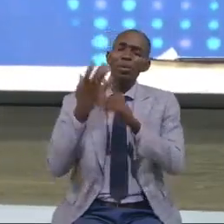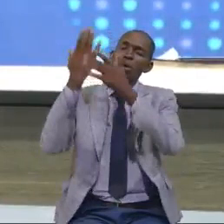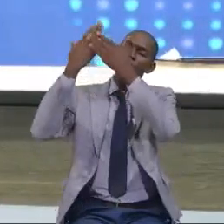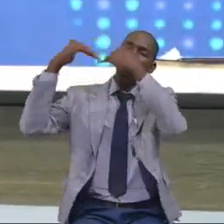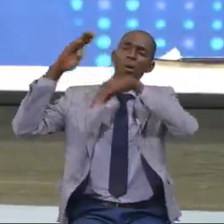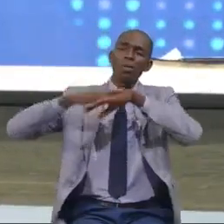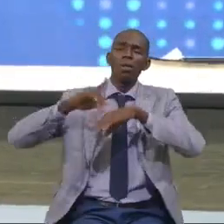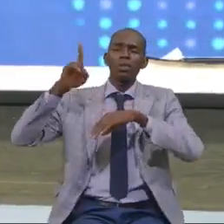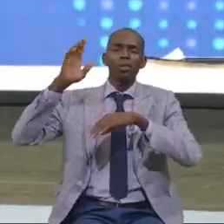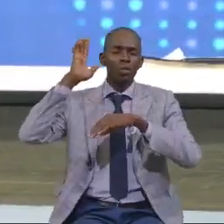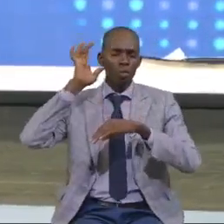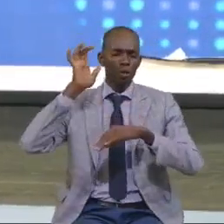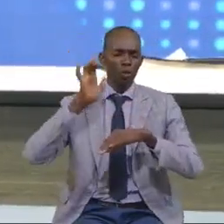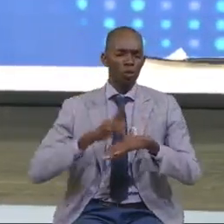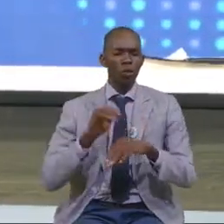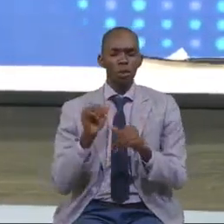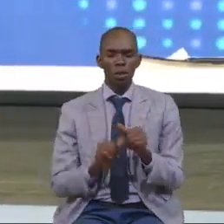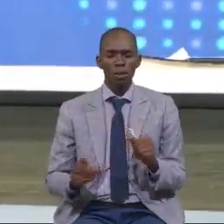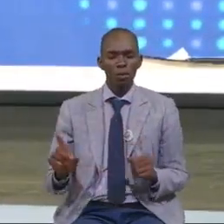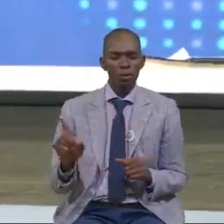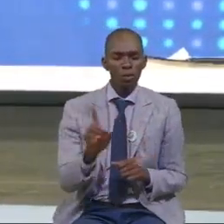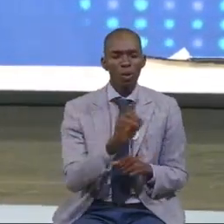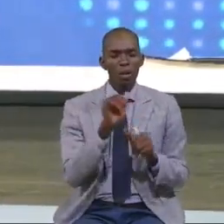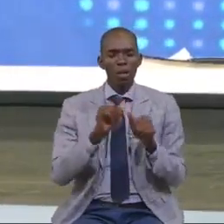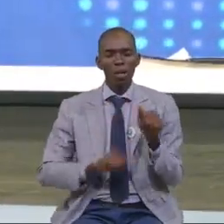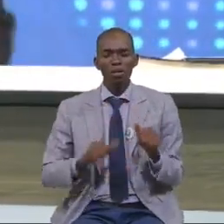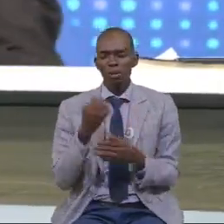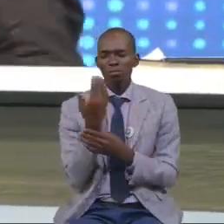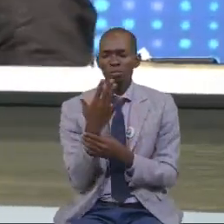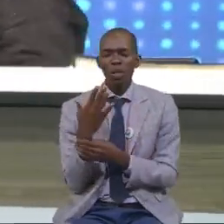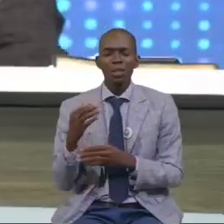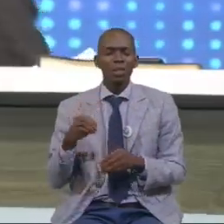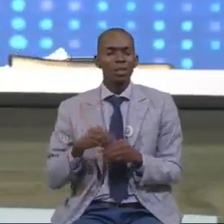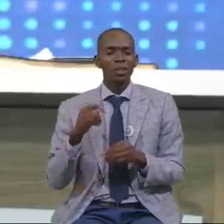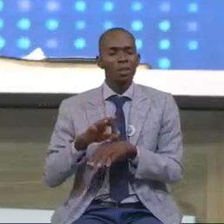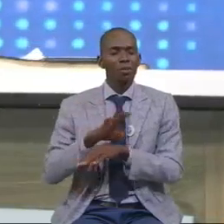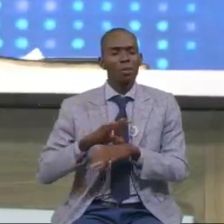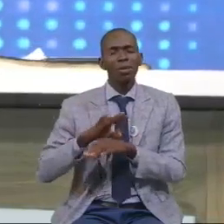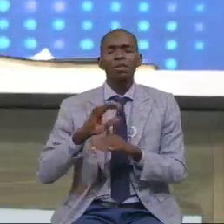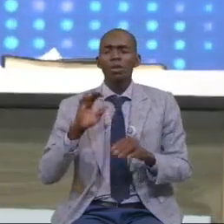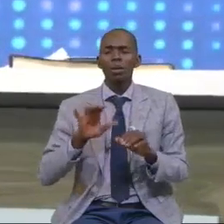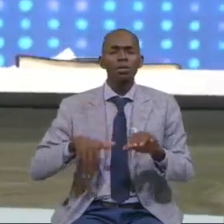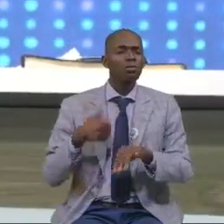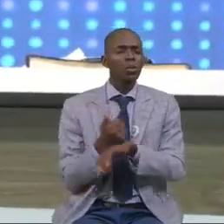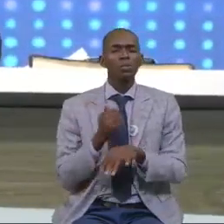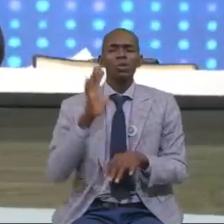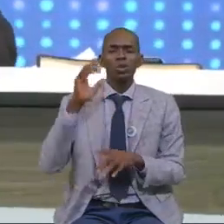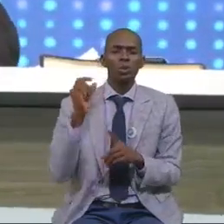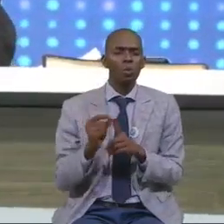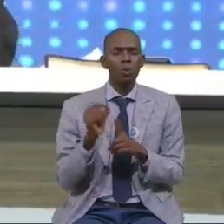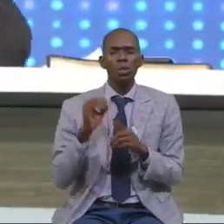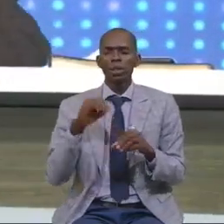touch everyone, every grass in the field. Confirm your word in